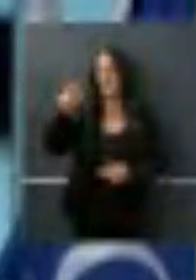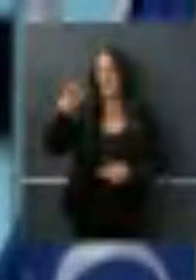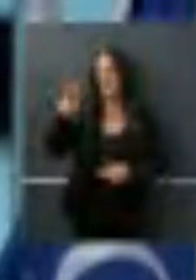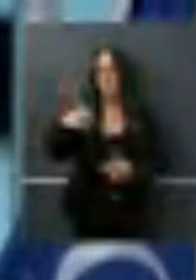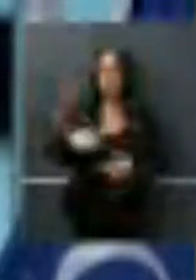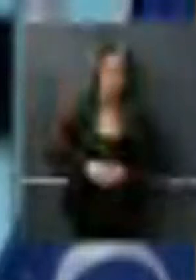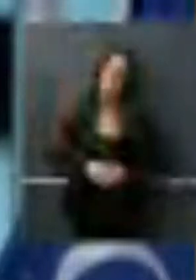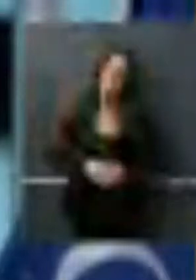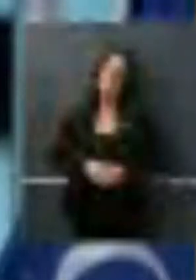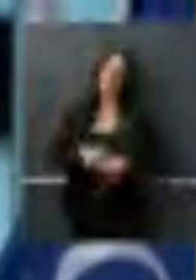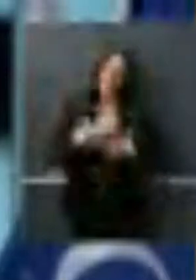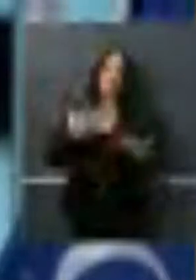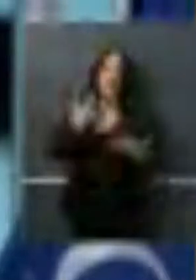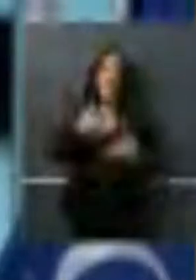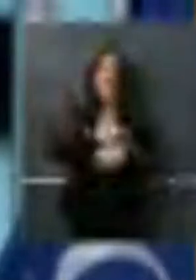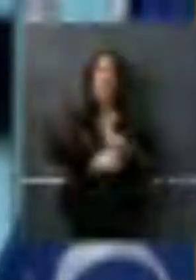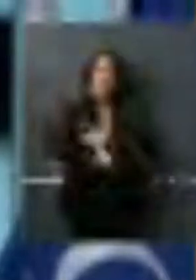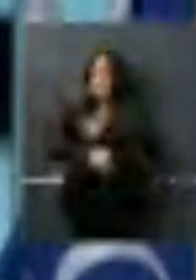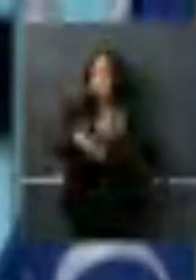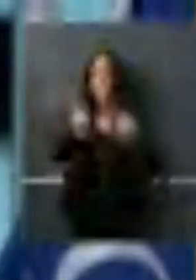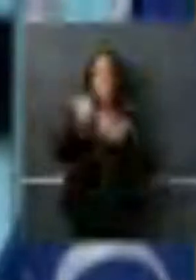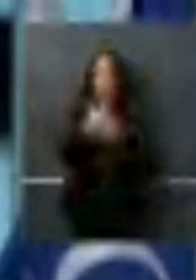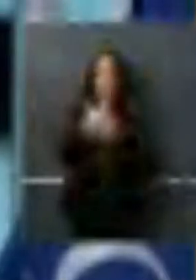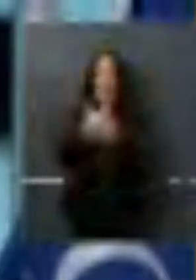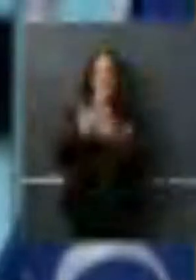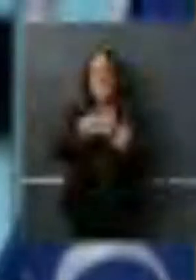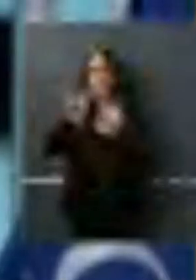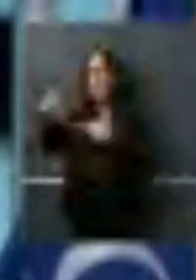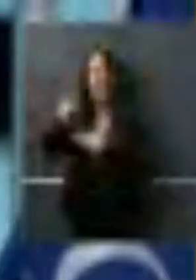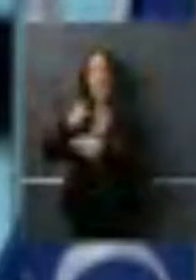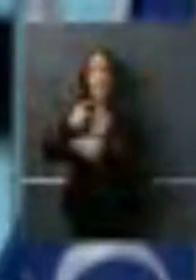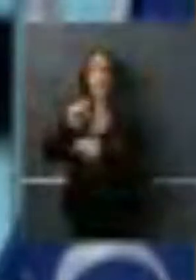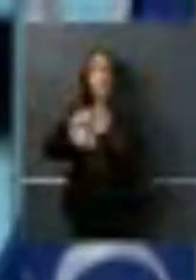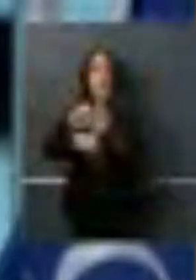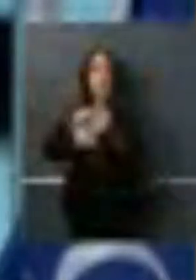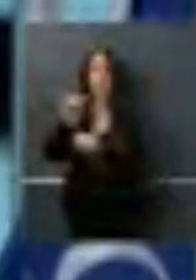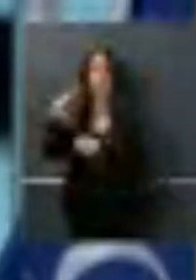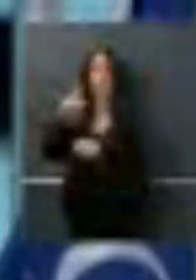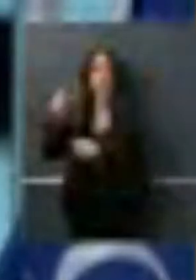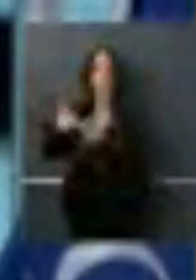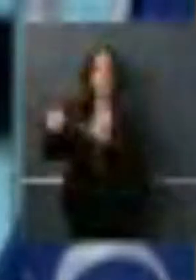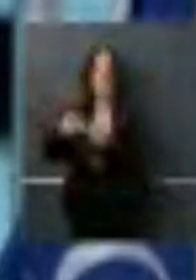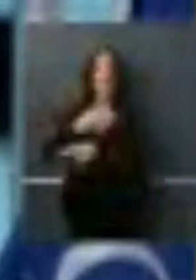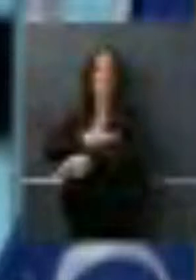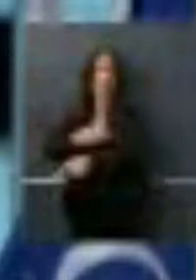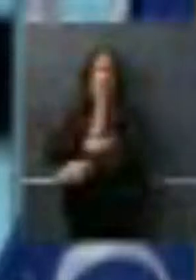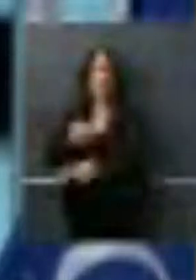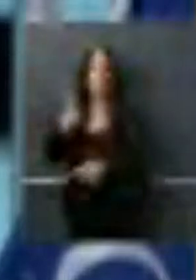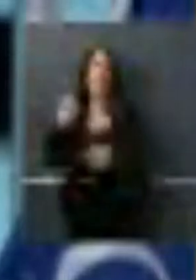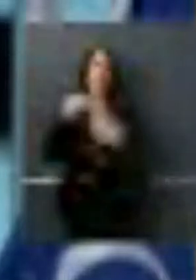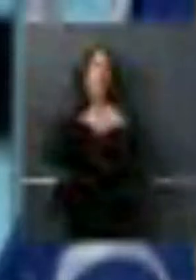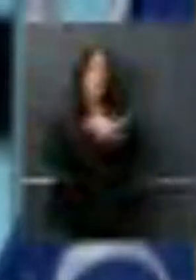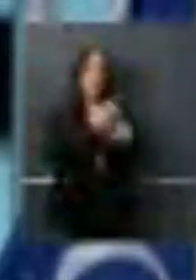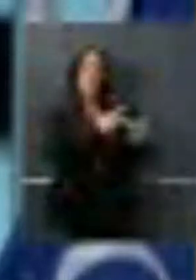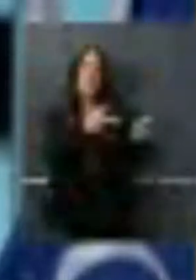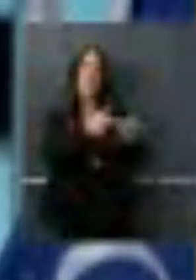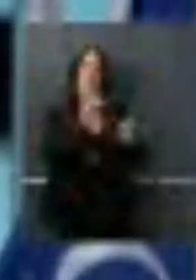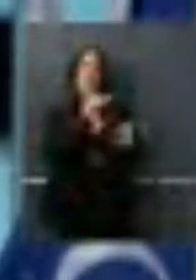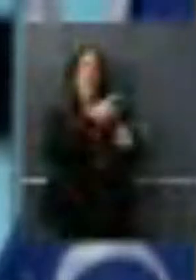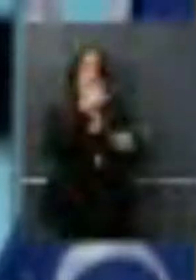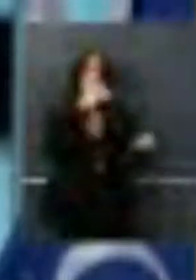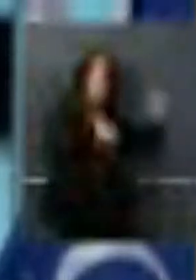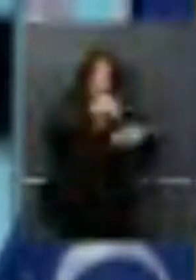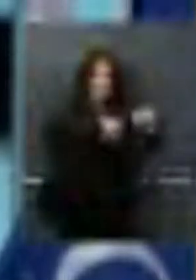go to a blood bank and donate blood, or provide other kinds of talents and supports. And again, it's a dynamic site, and